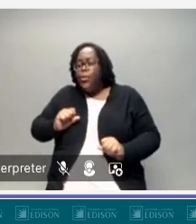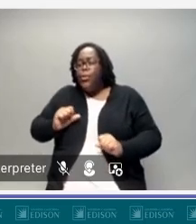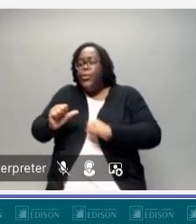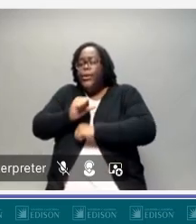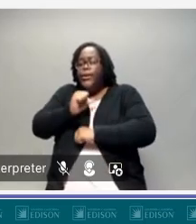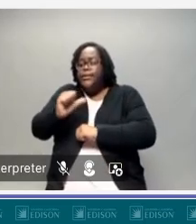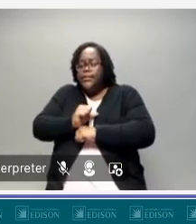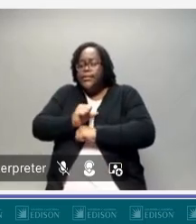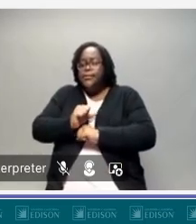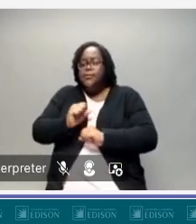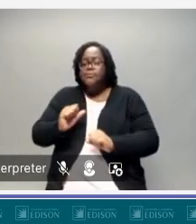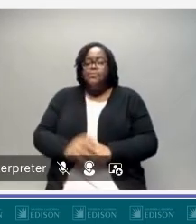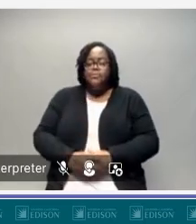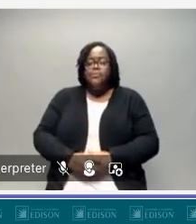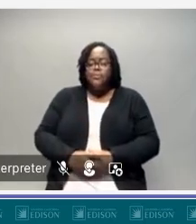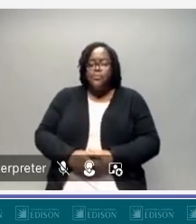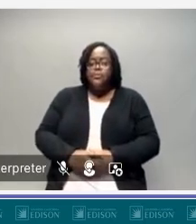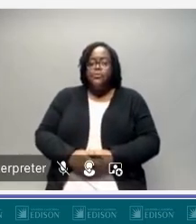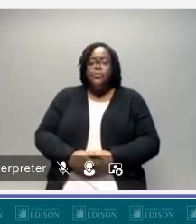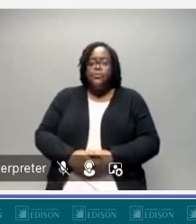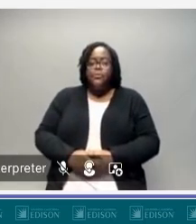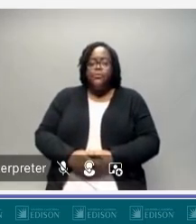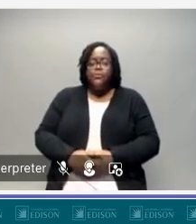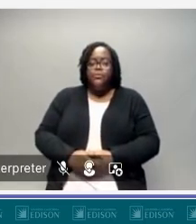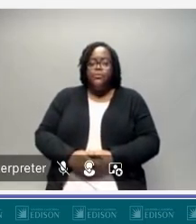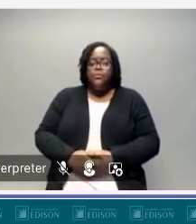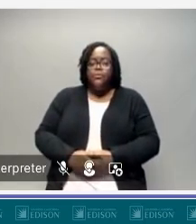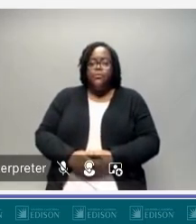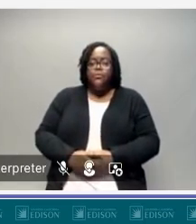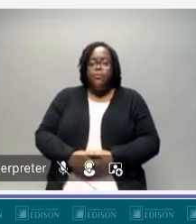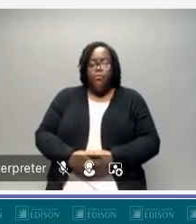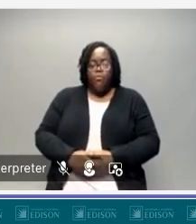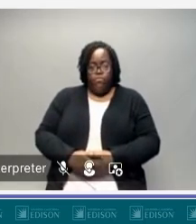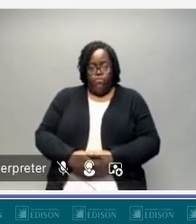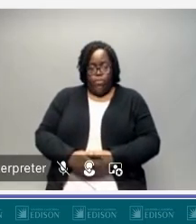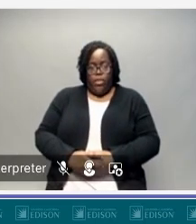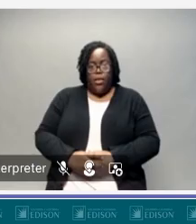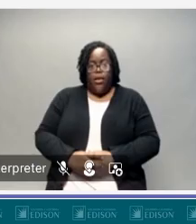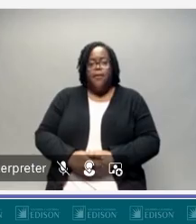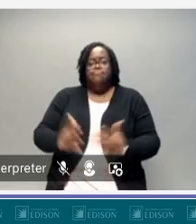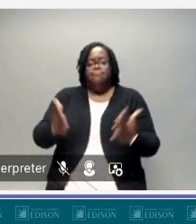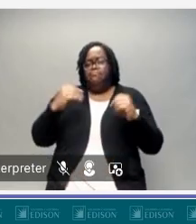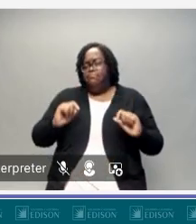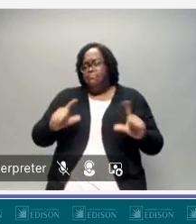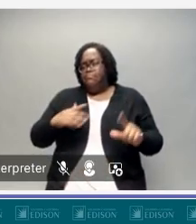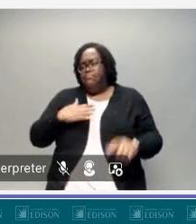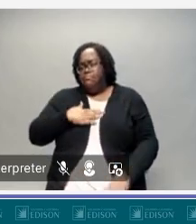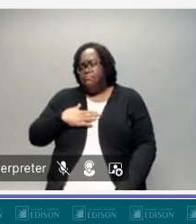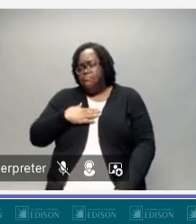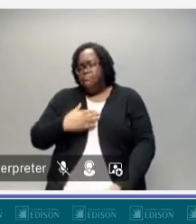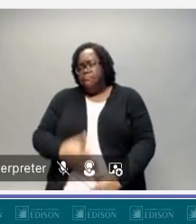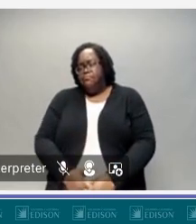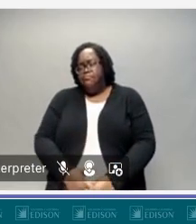from for our lines. And let me move to the next slide.